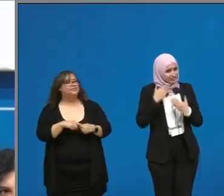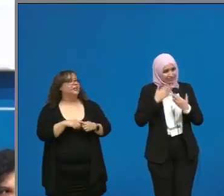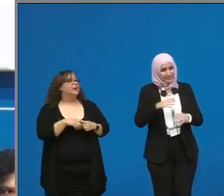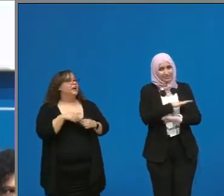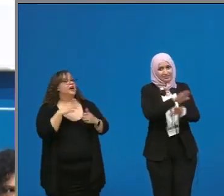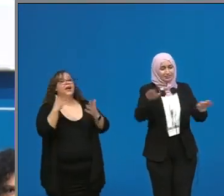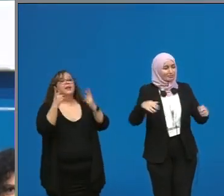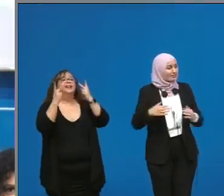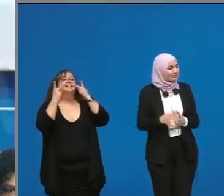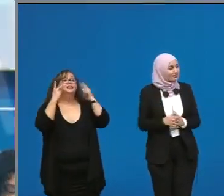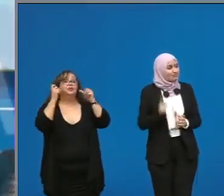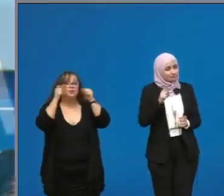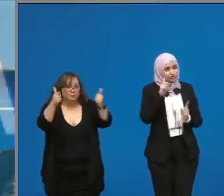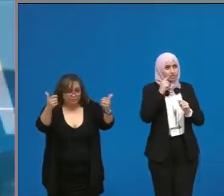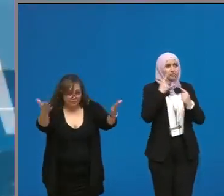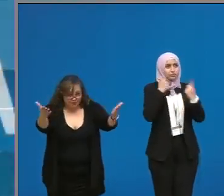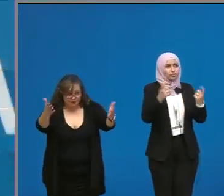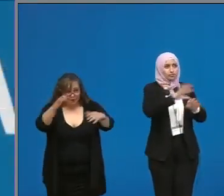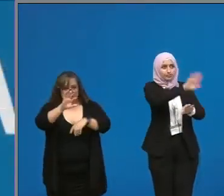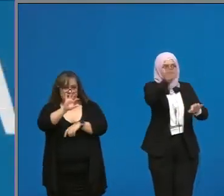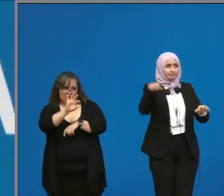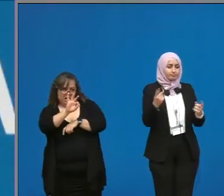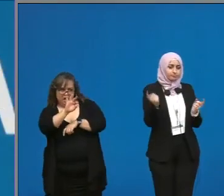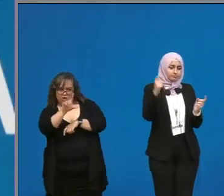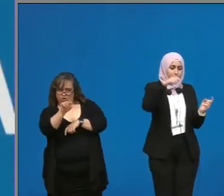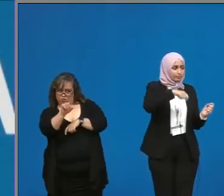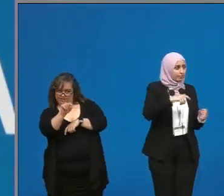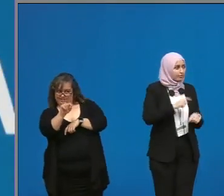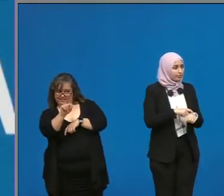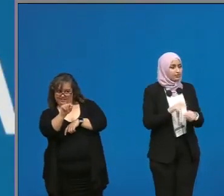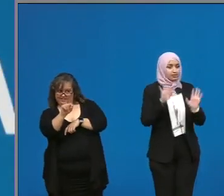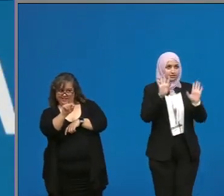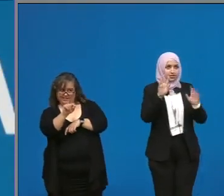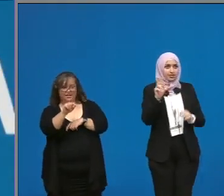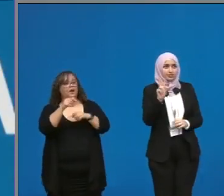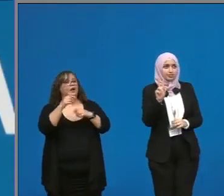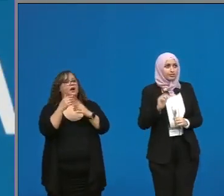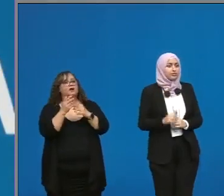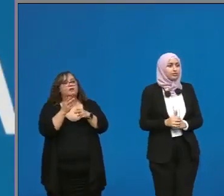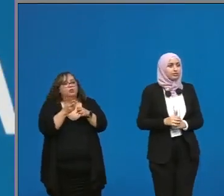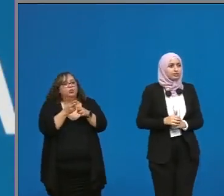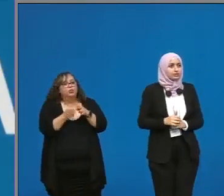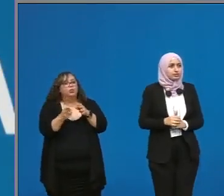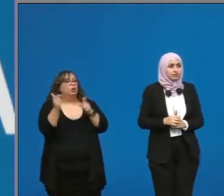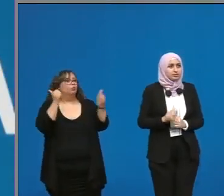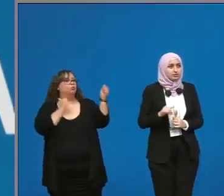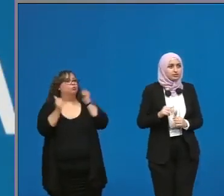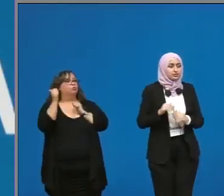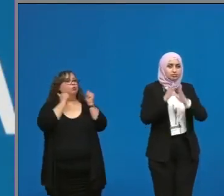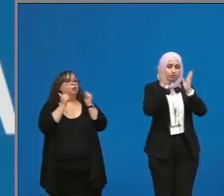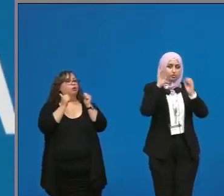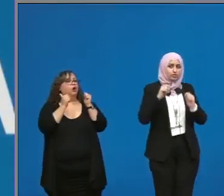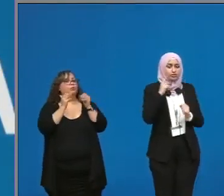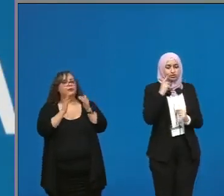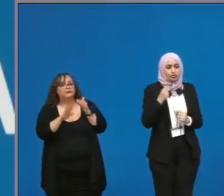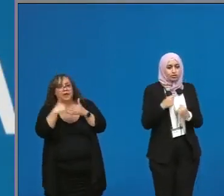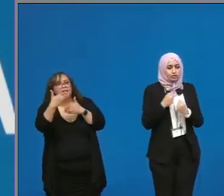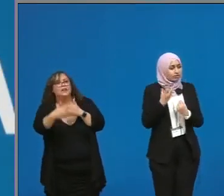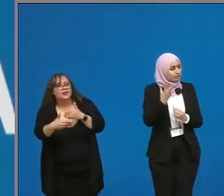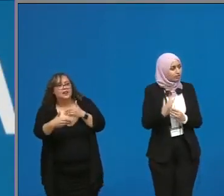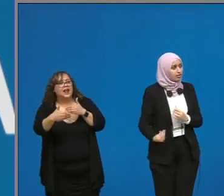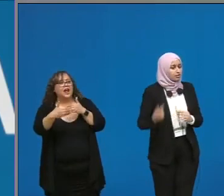And I'll see you all tomorrow at 9:20. We have a nice small show in the morning. And then there will be